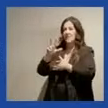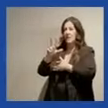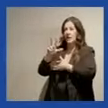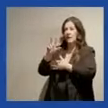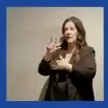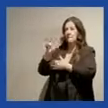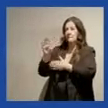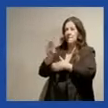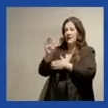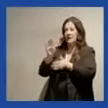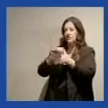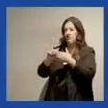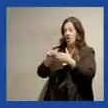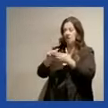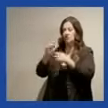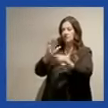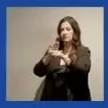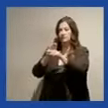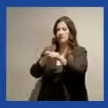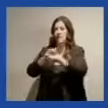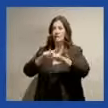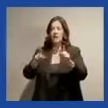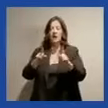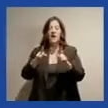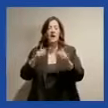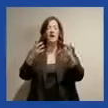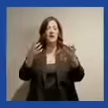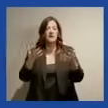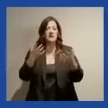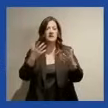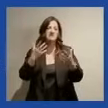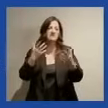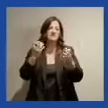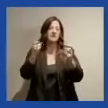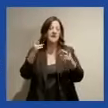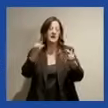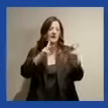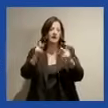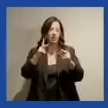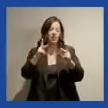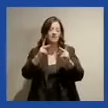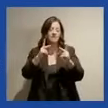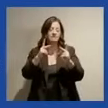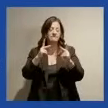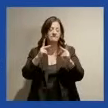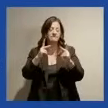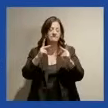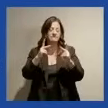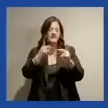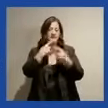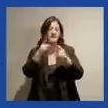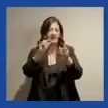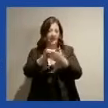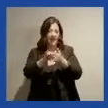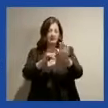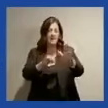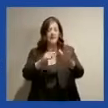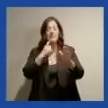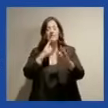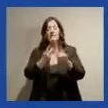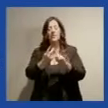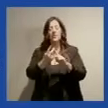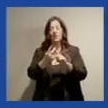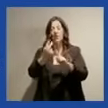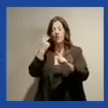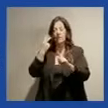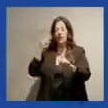billion, but everybody, yeah, it just, it's sort of repeated as gospel across the country. If you include the totality of January